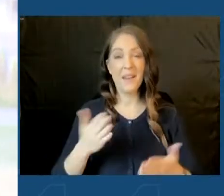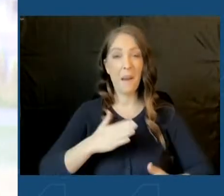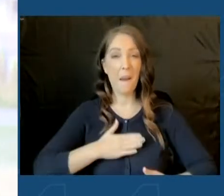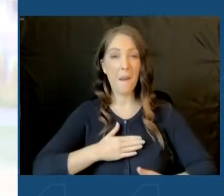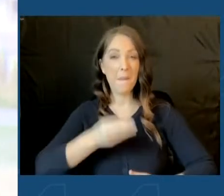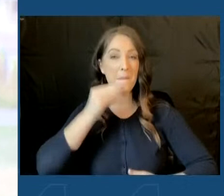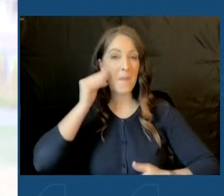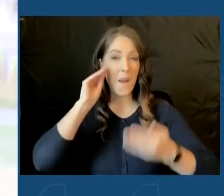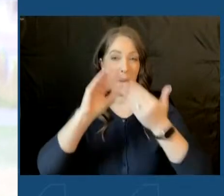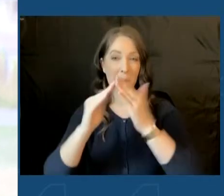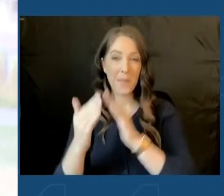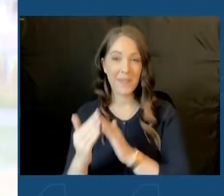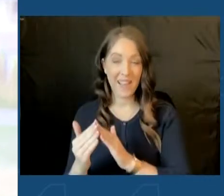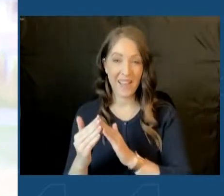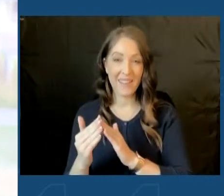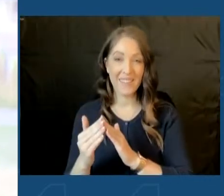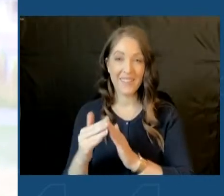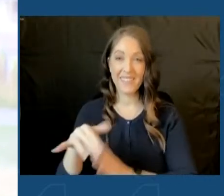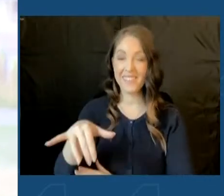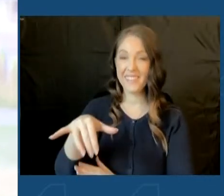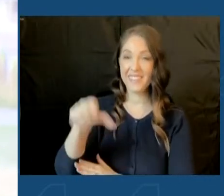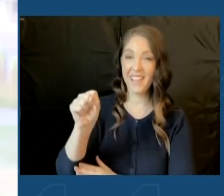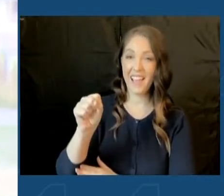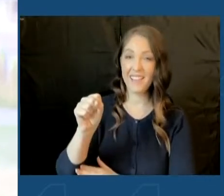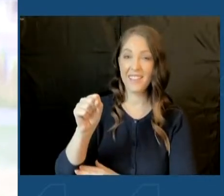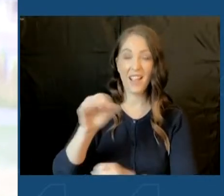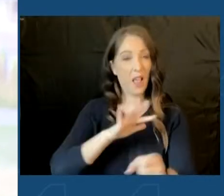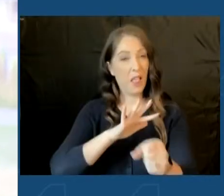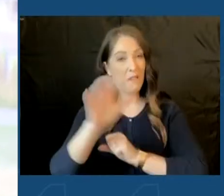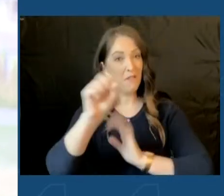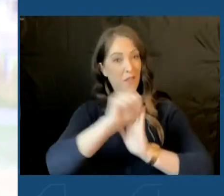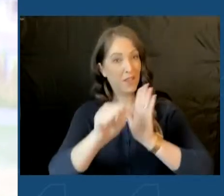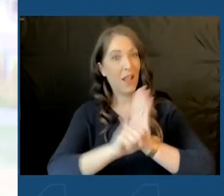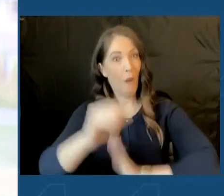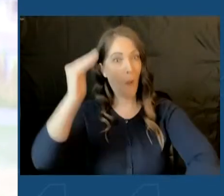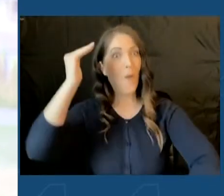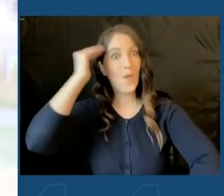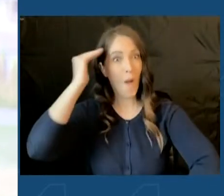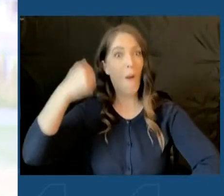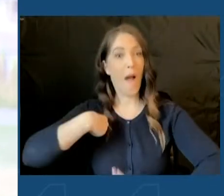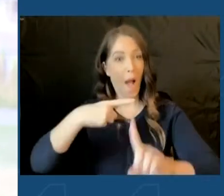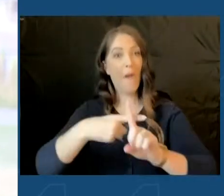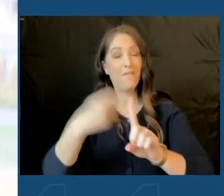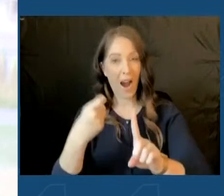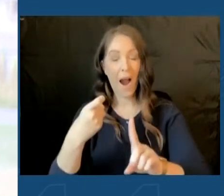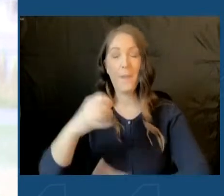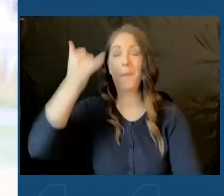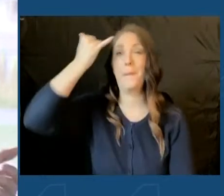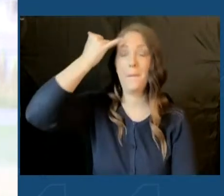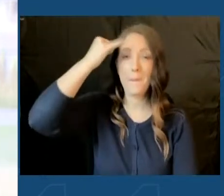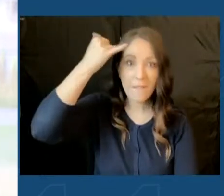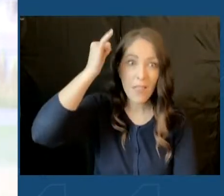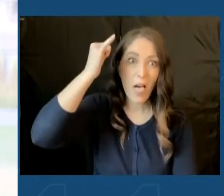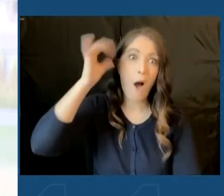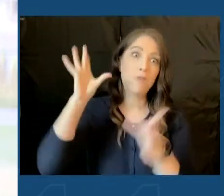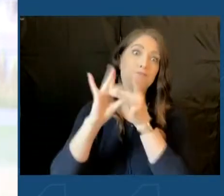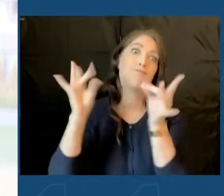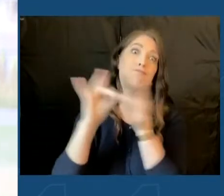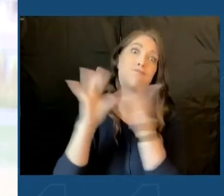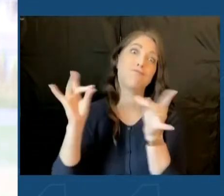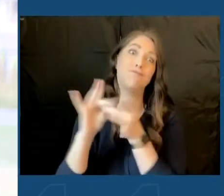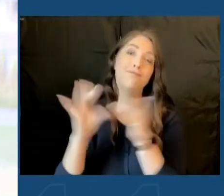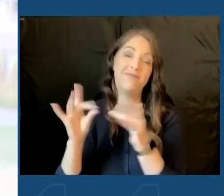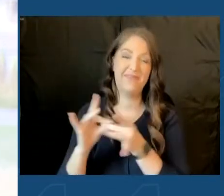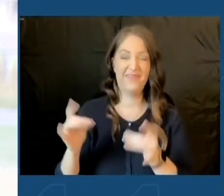hometown. Yes, the entire state knows where I'm from because I talk about Buffalo ad nauseum in their minds, but just the